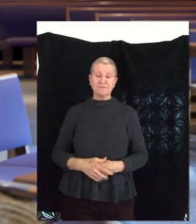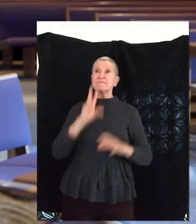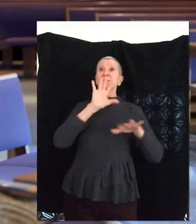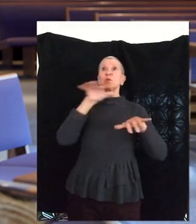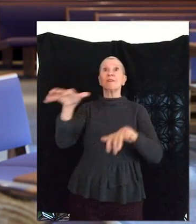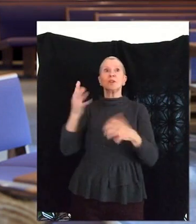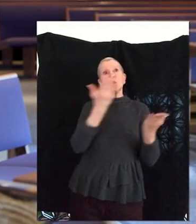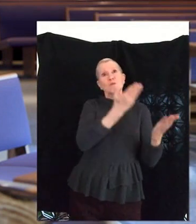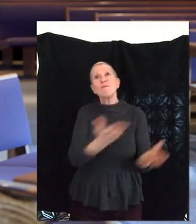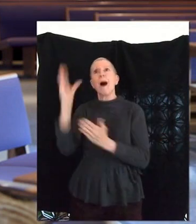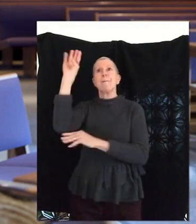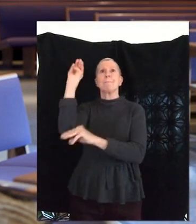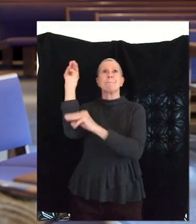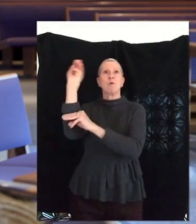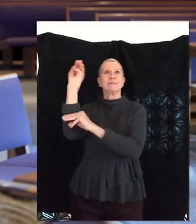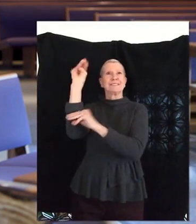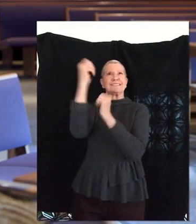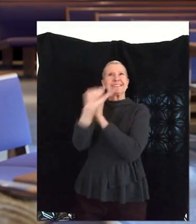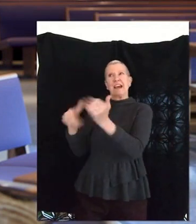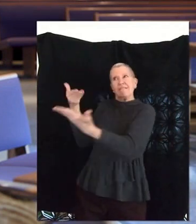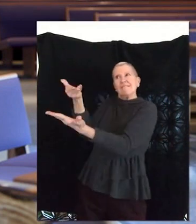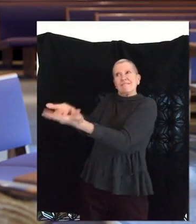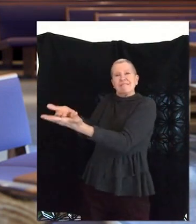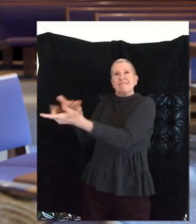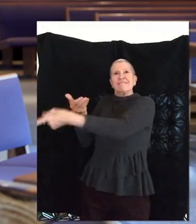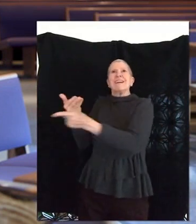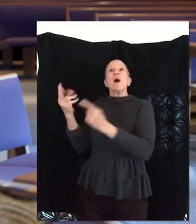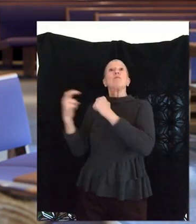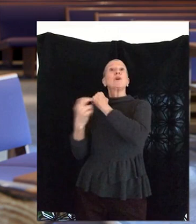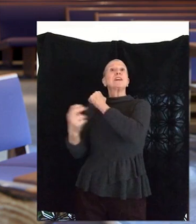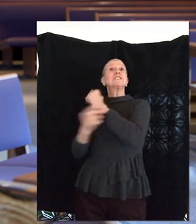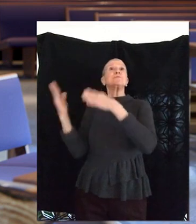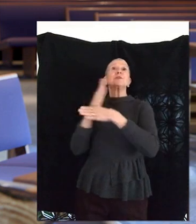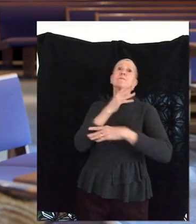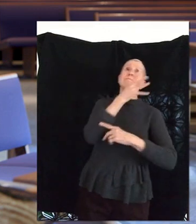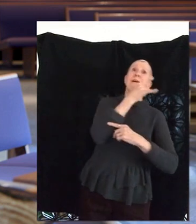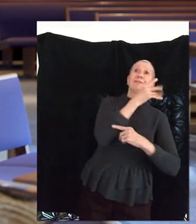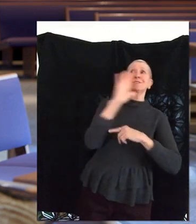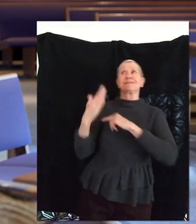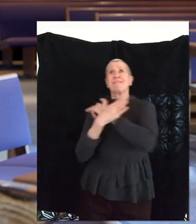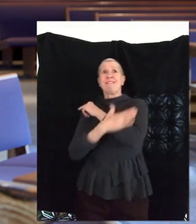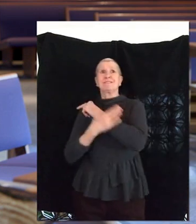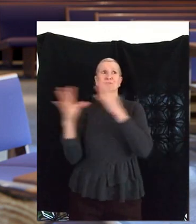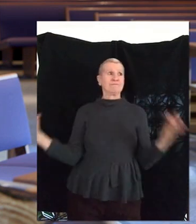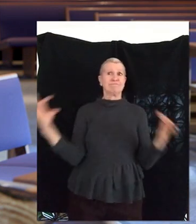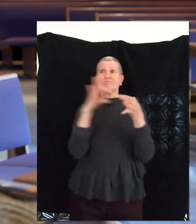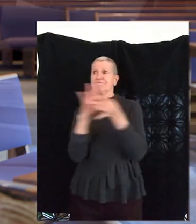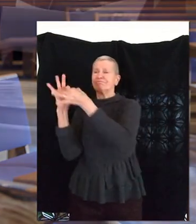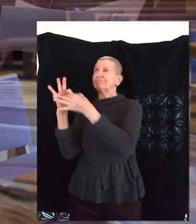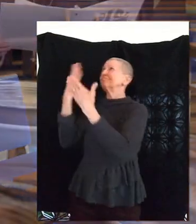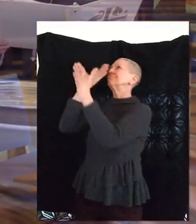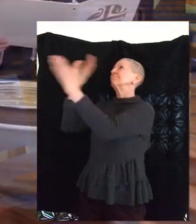Moses safely, building a bridge between mothers and nations. Thanks be to God.